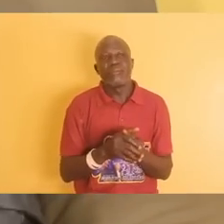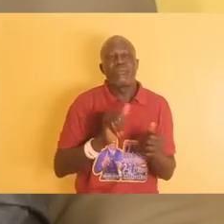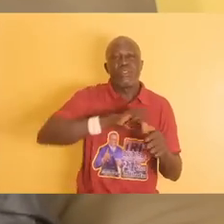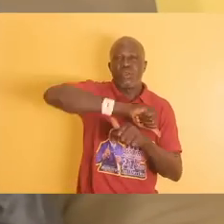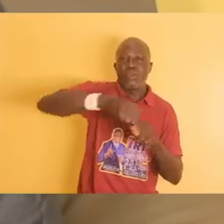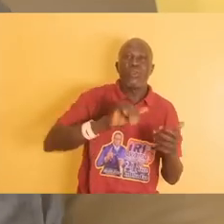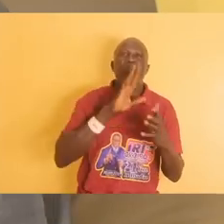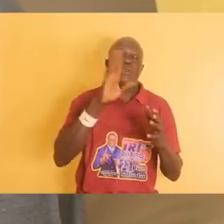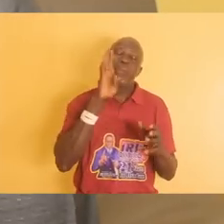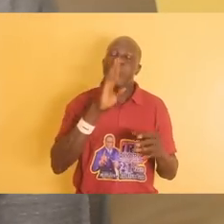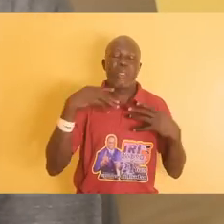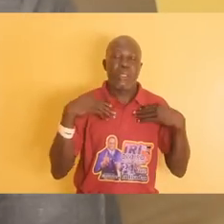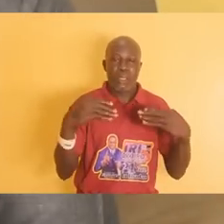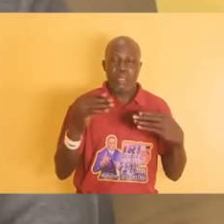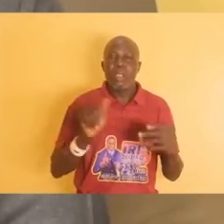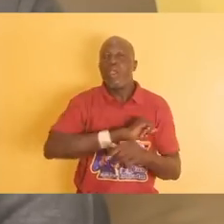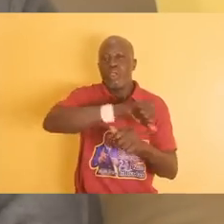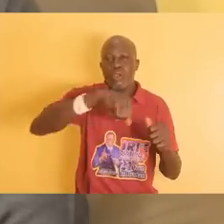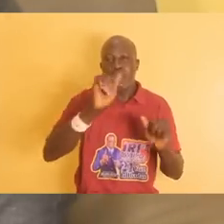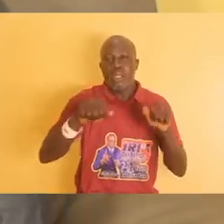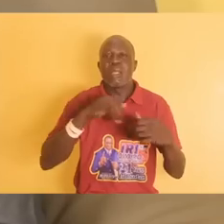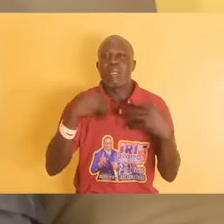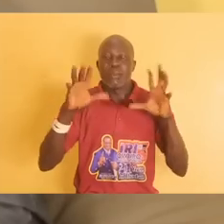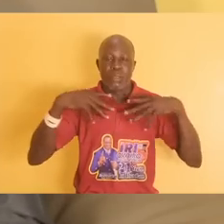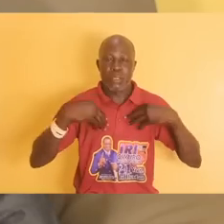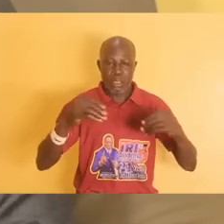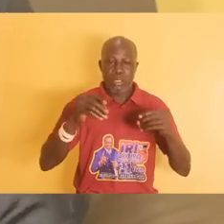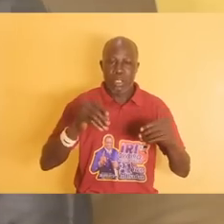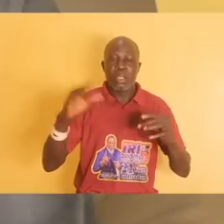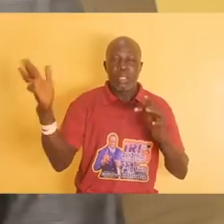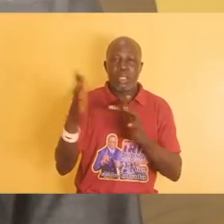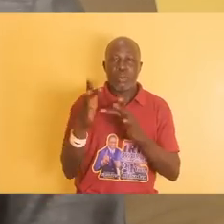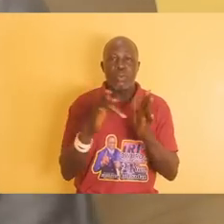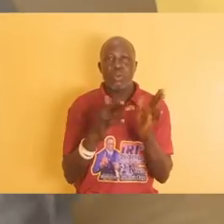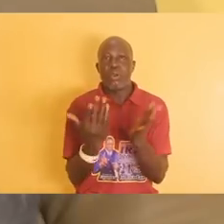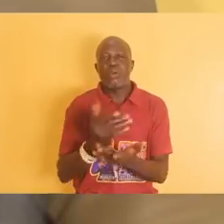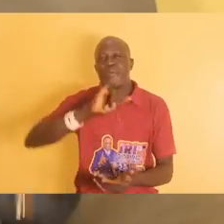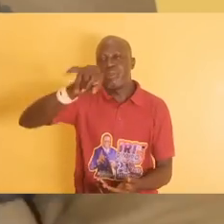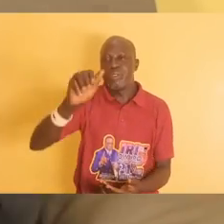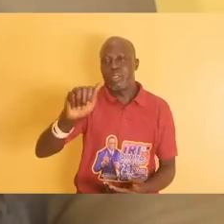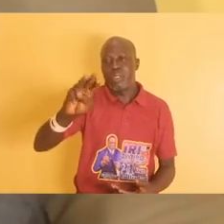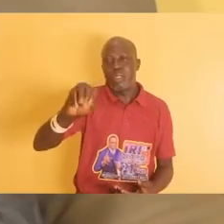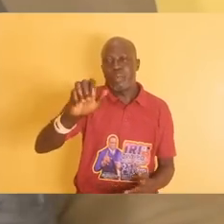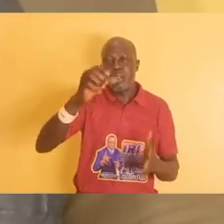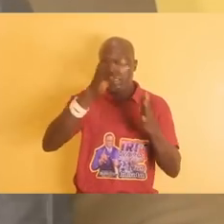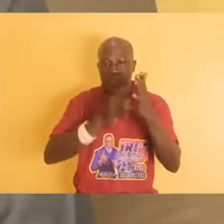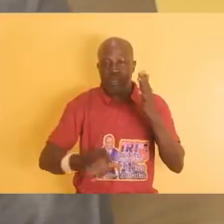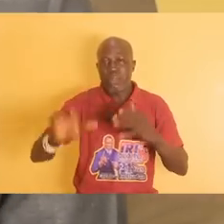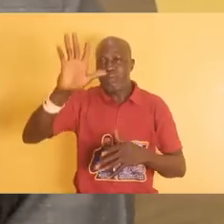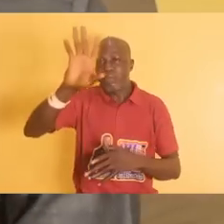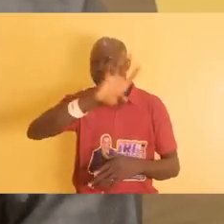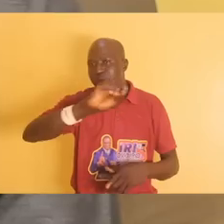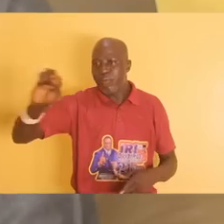Aurora Massa was all can heal. Aurora Massa was all can heal. In where Jacob, the book of James, count, chapter 5,